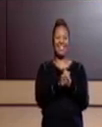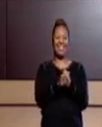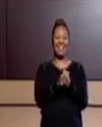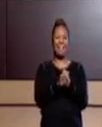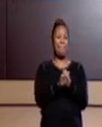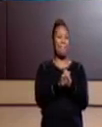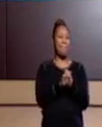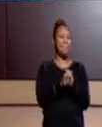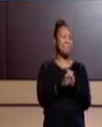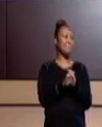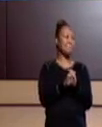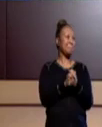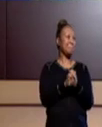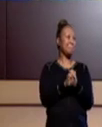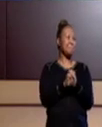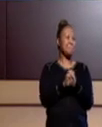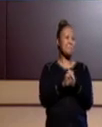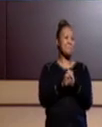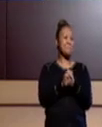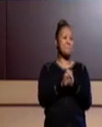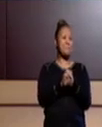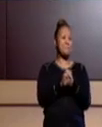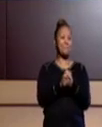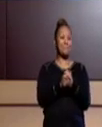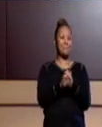I want to say something so bad, but I'm not going to say it.